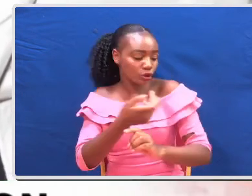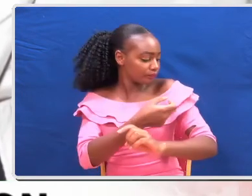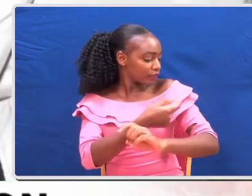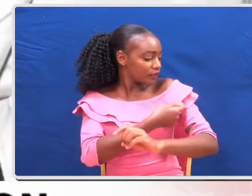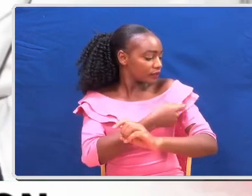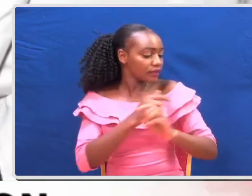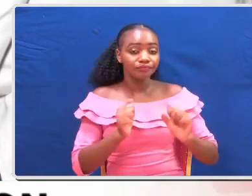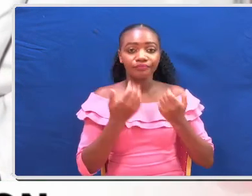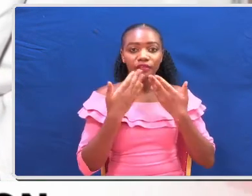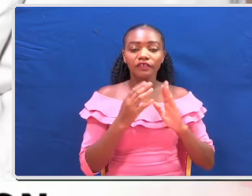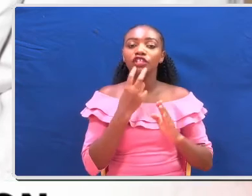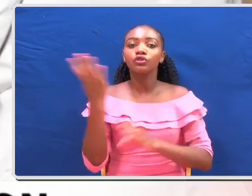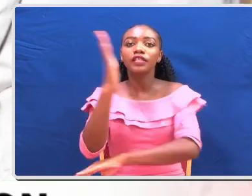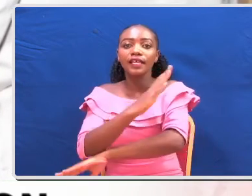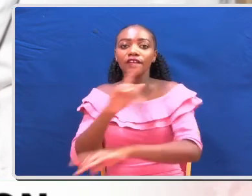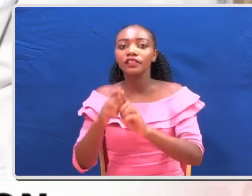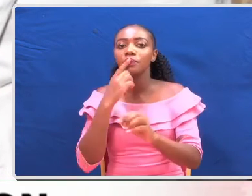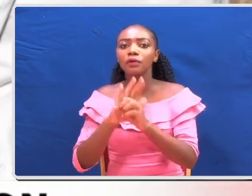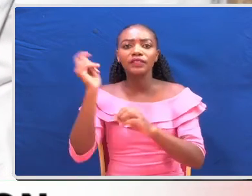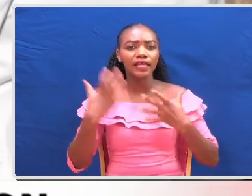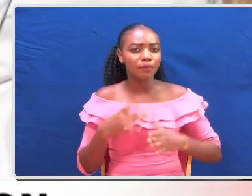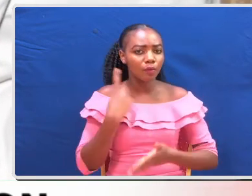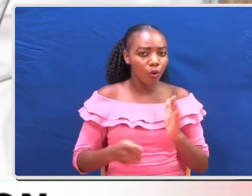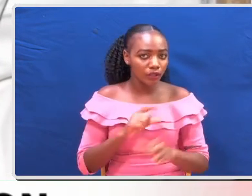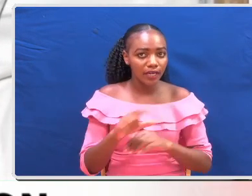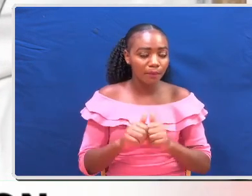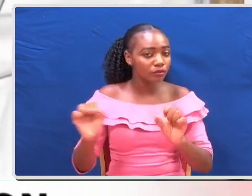vaccine Tuesday evening, has assured Kenyans of its